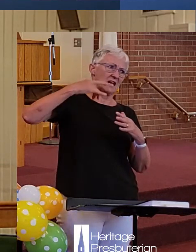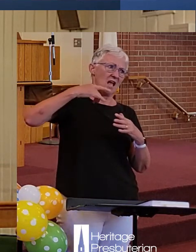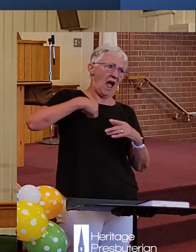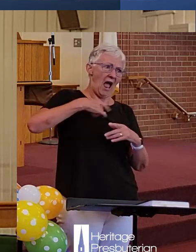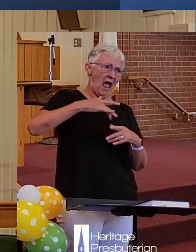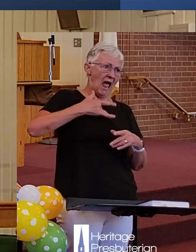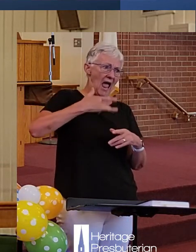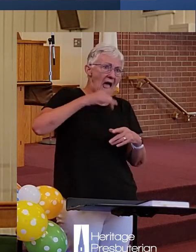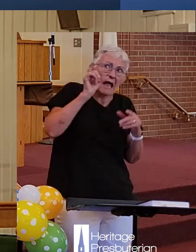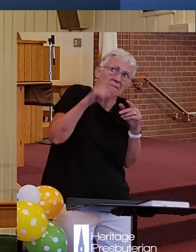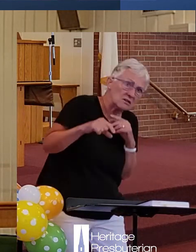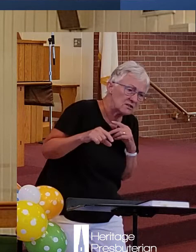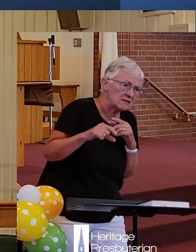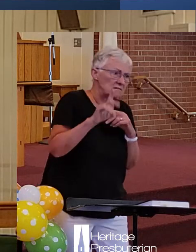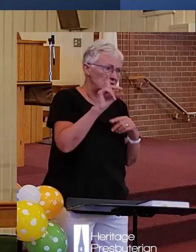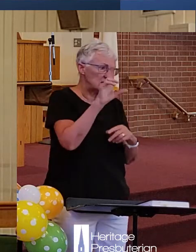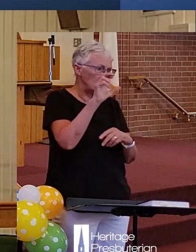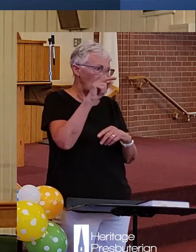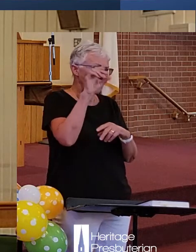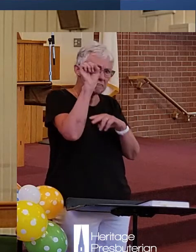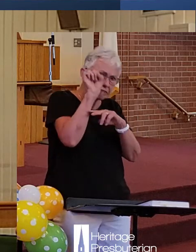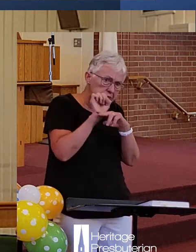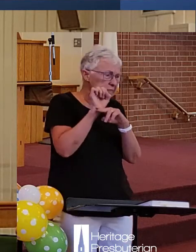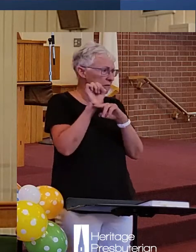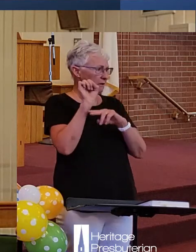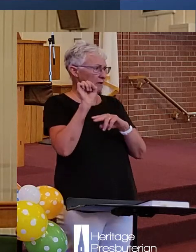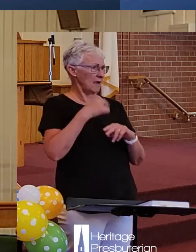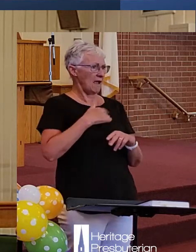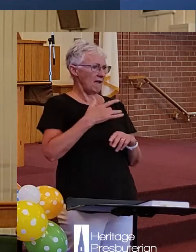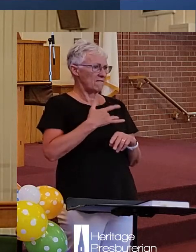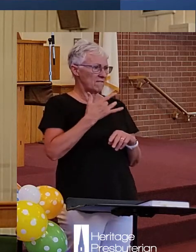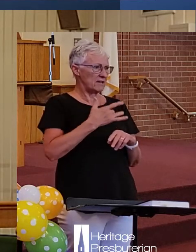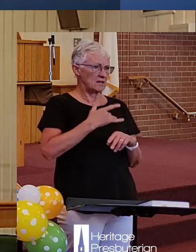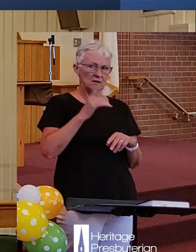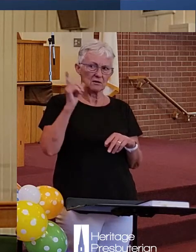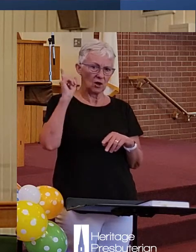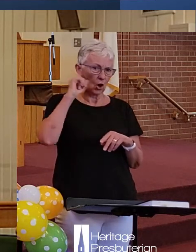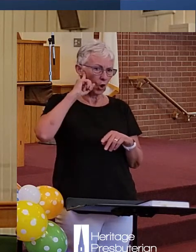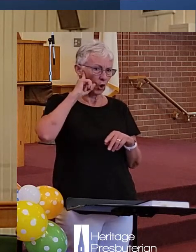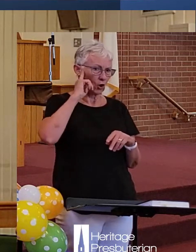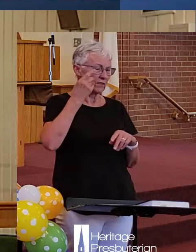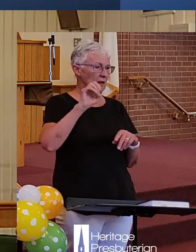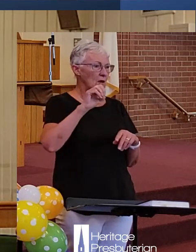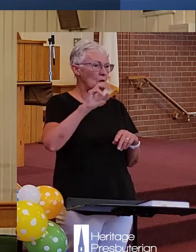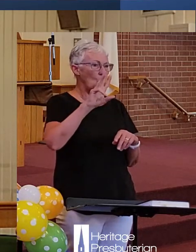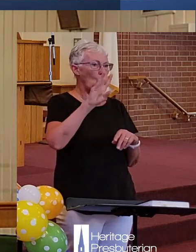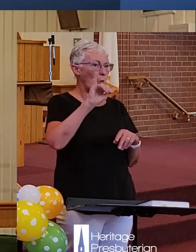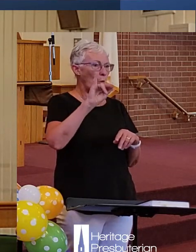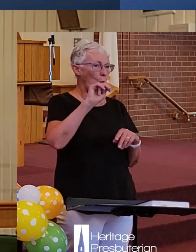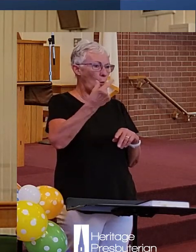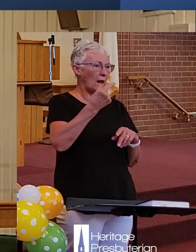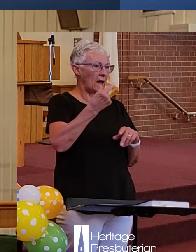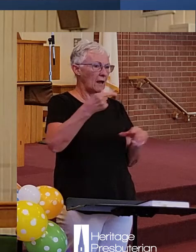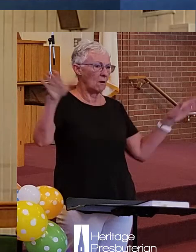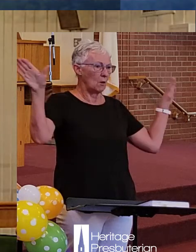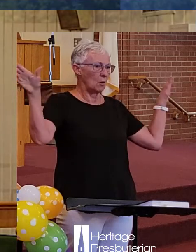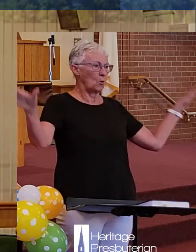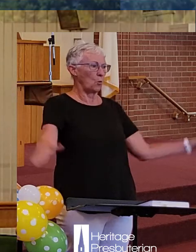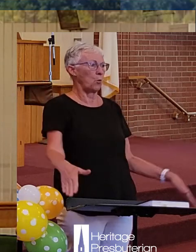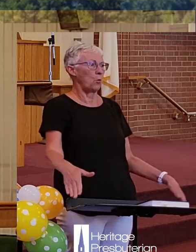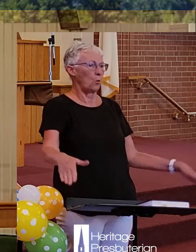duck. So close the sound caused me to both feel and hear the whirr of wings.